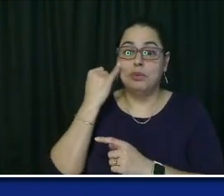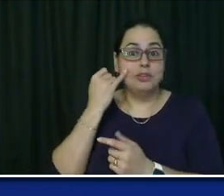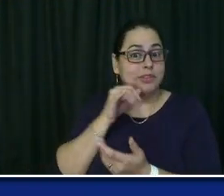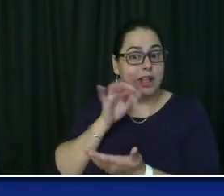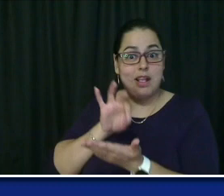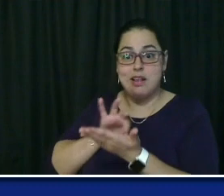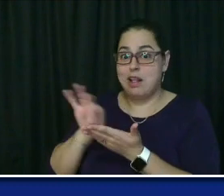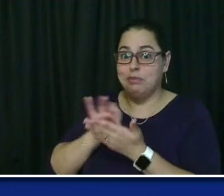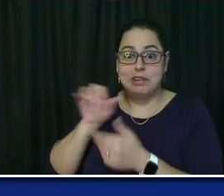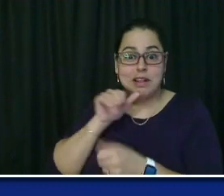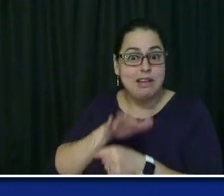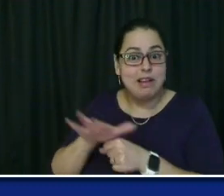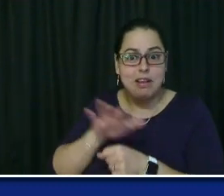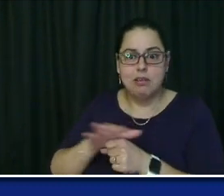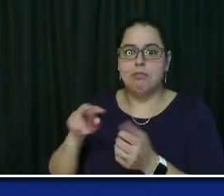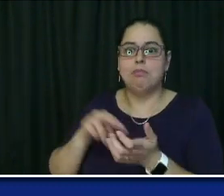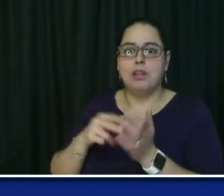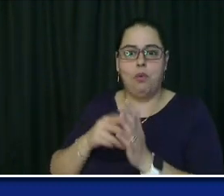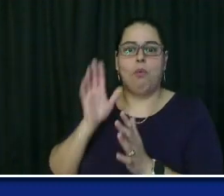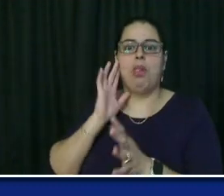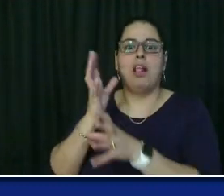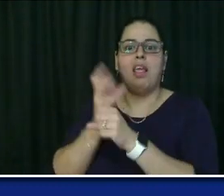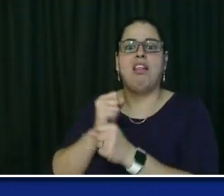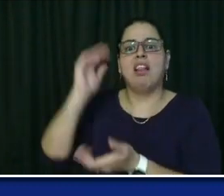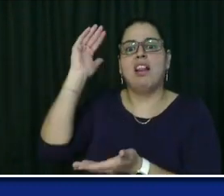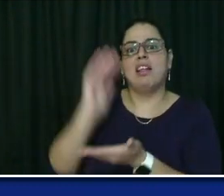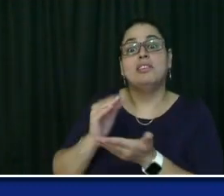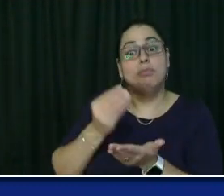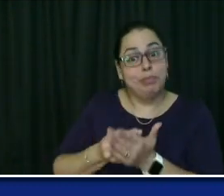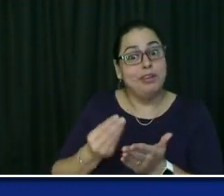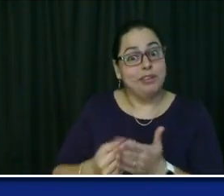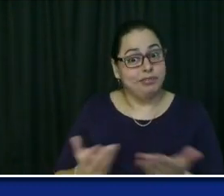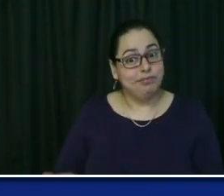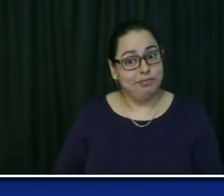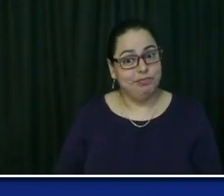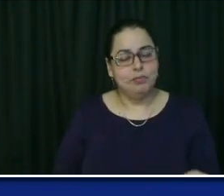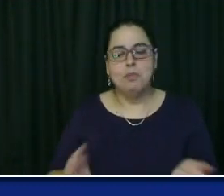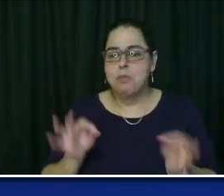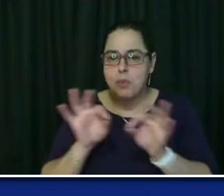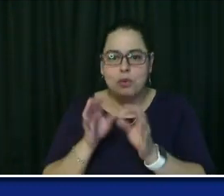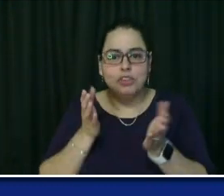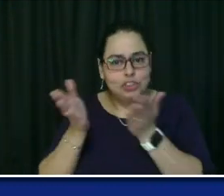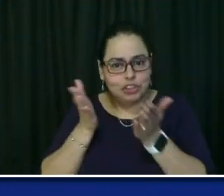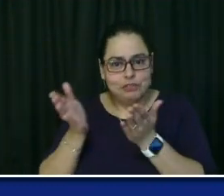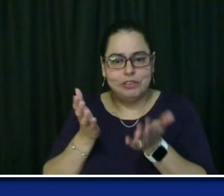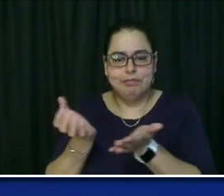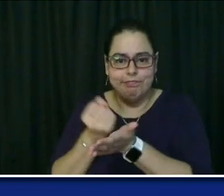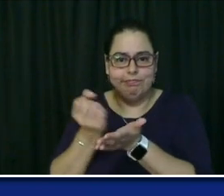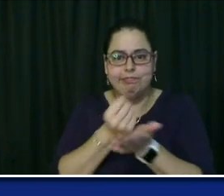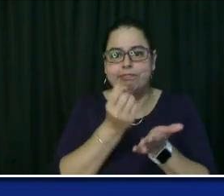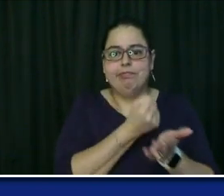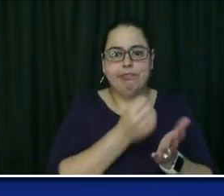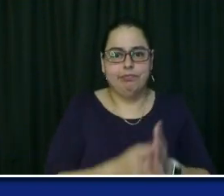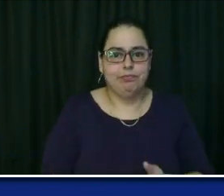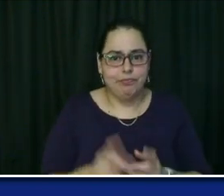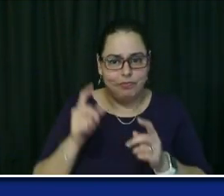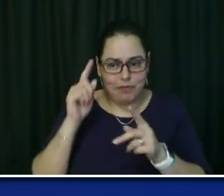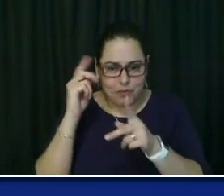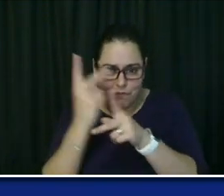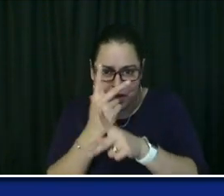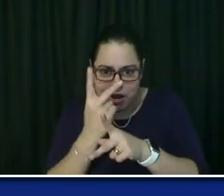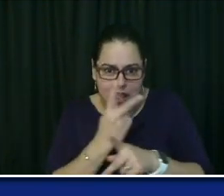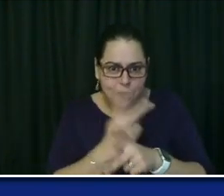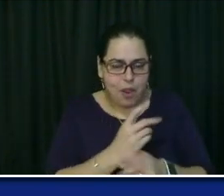distribute sales tax revenue to municipalities on a certain percentage. We have to operate off of the most recent census